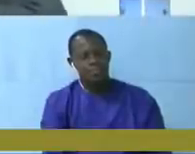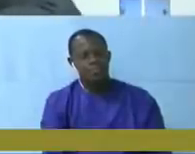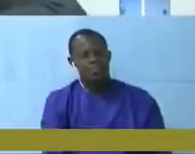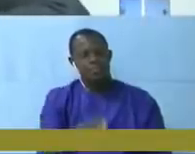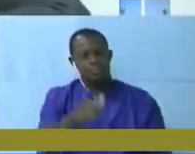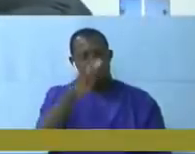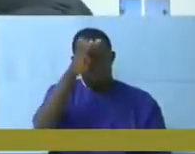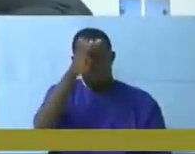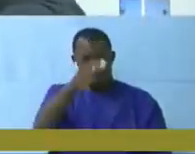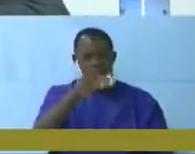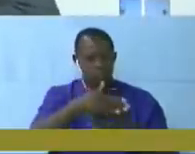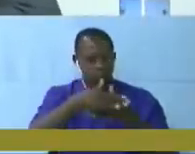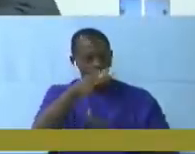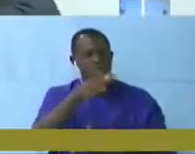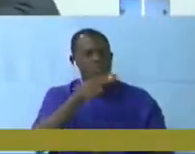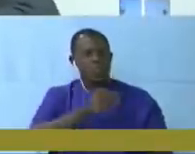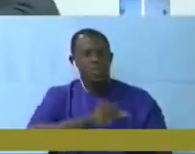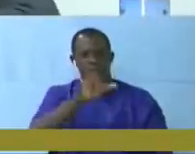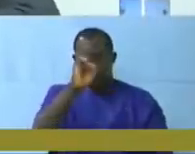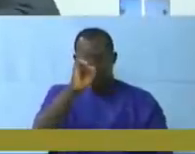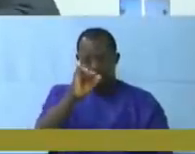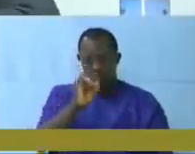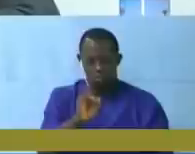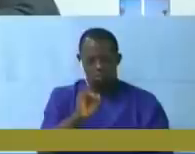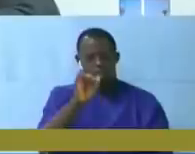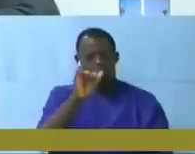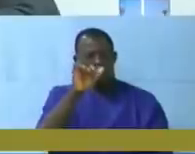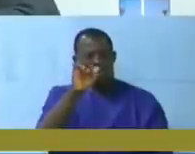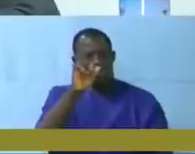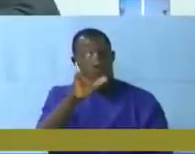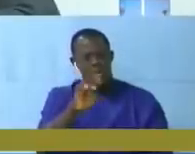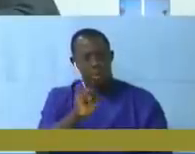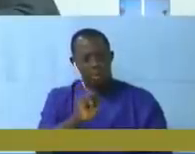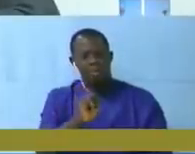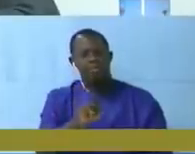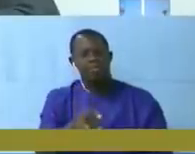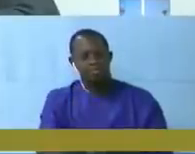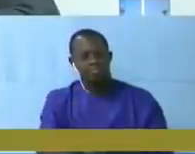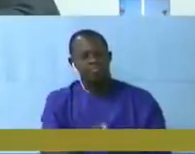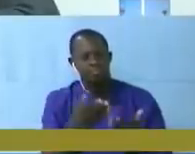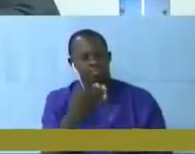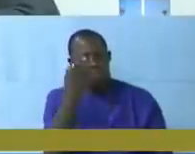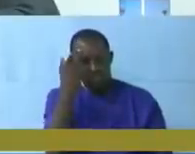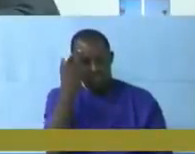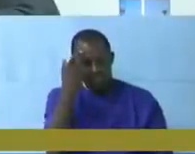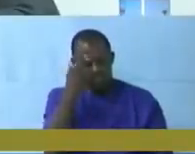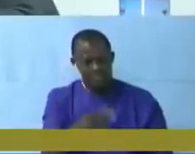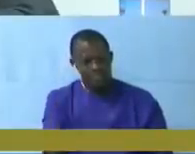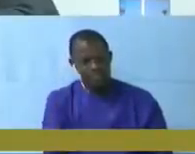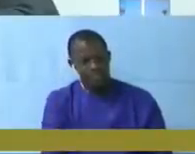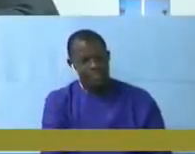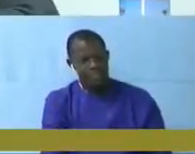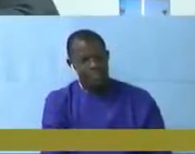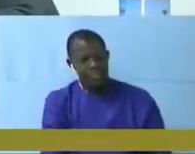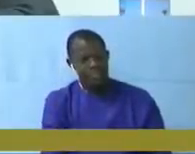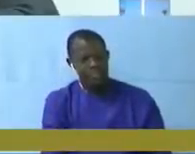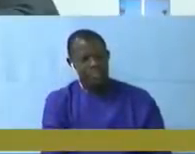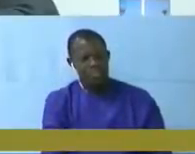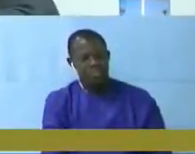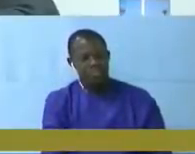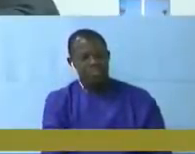Thank you very much, Mr. Sow. Jerejef, Mr. Sow. It seems that much of